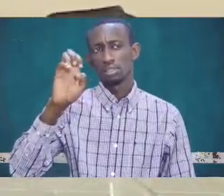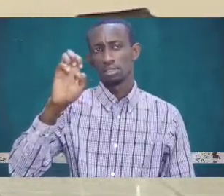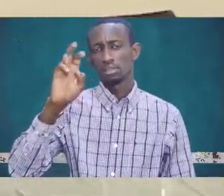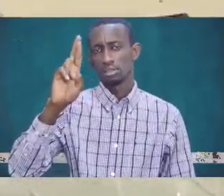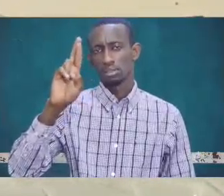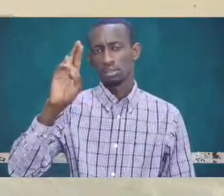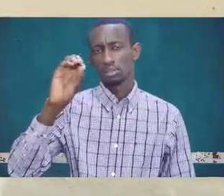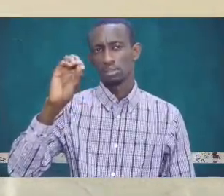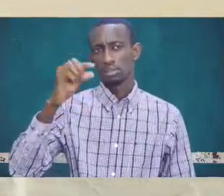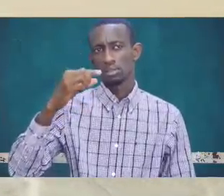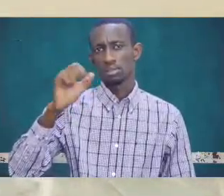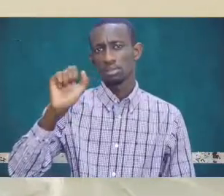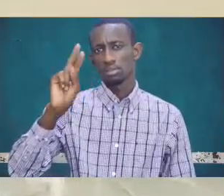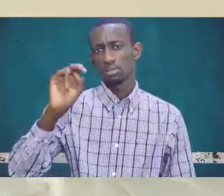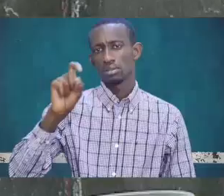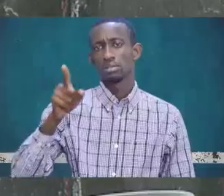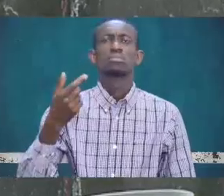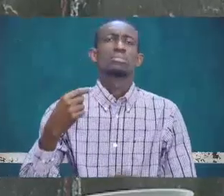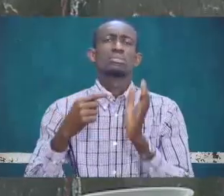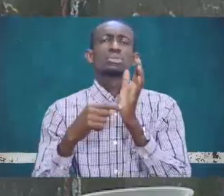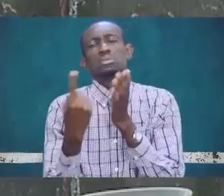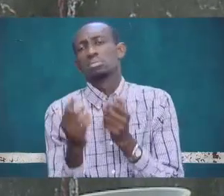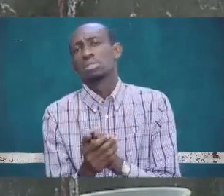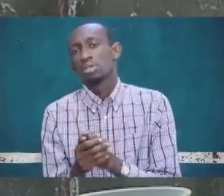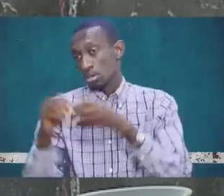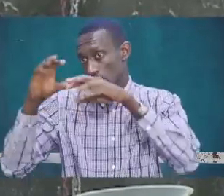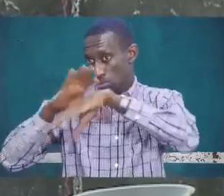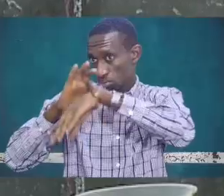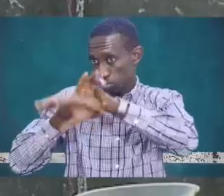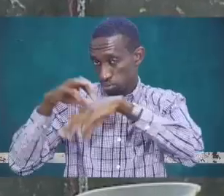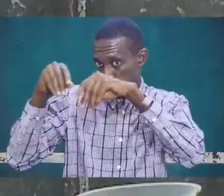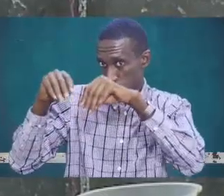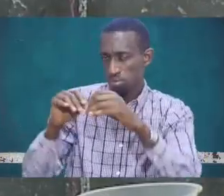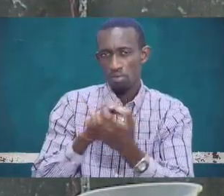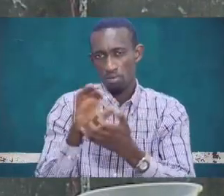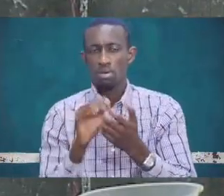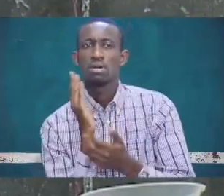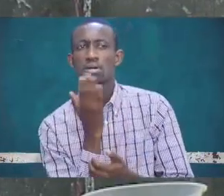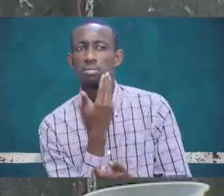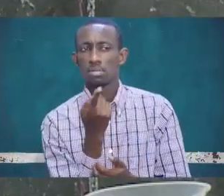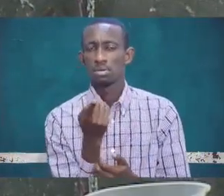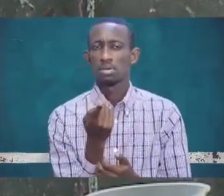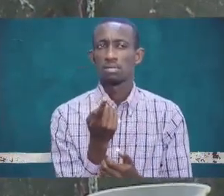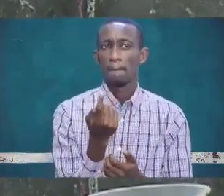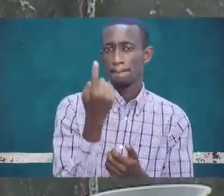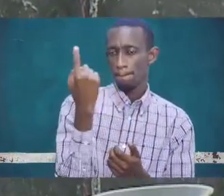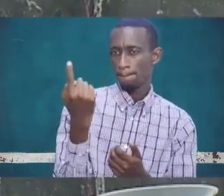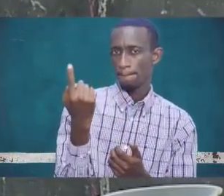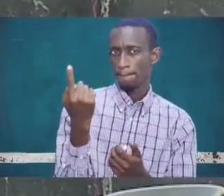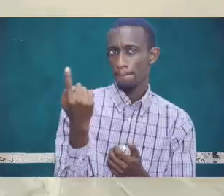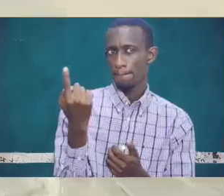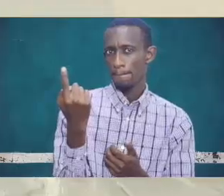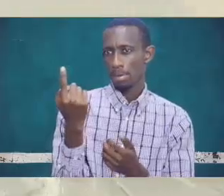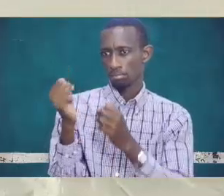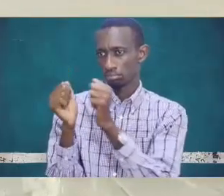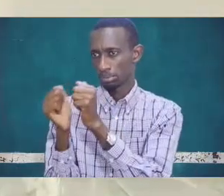examples. Sand and water becomes heterogeneous. This is a solid and a liquid. Or